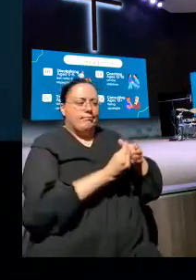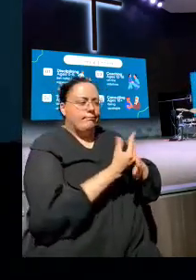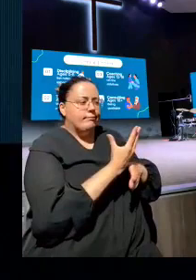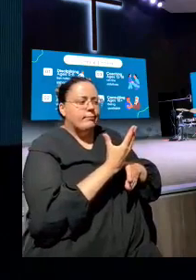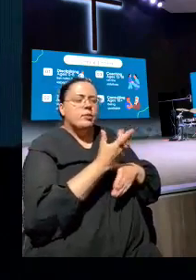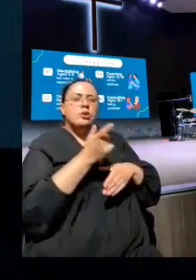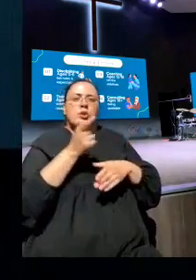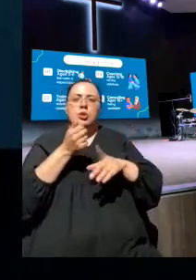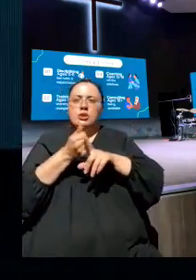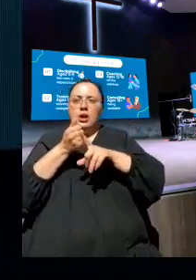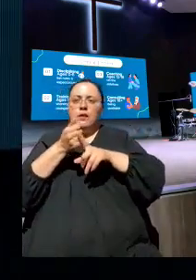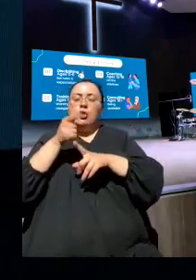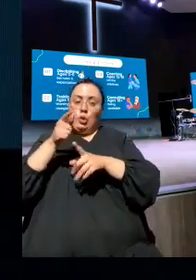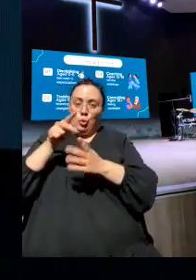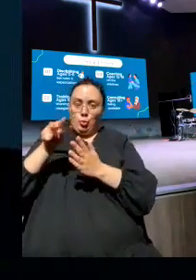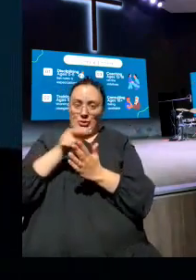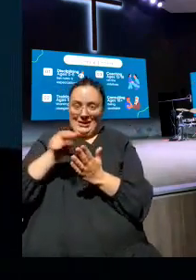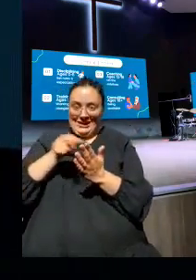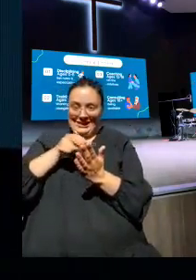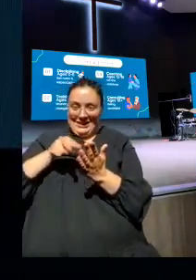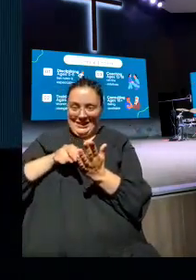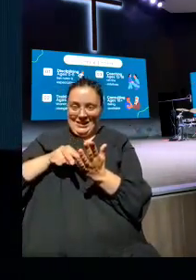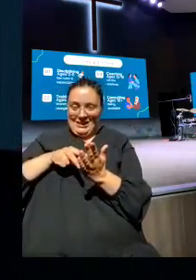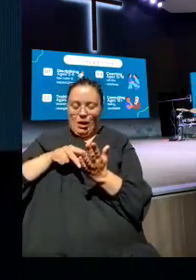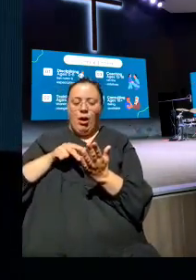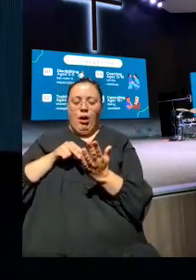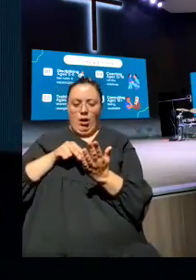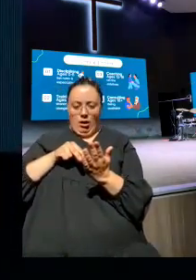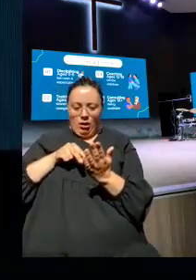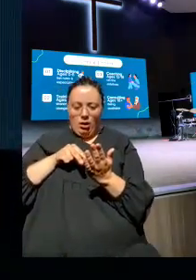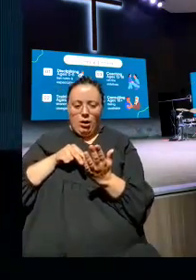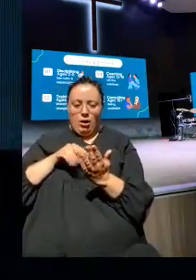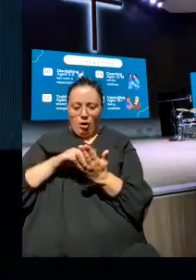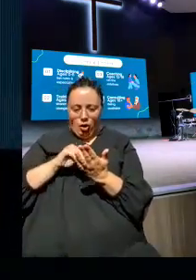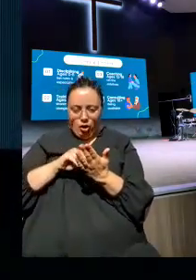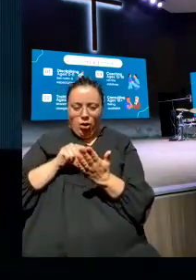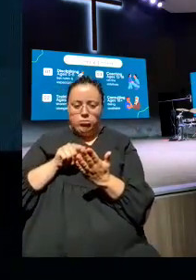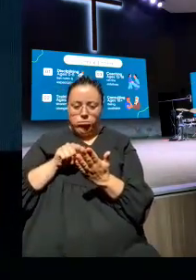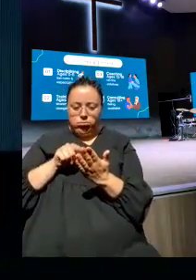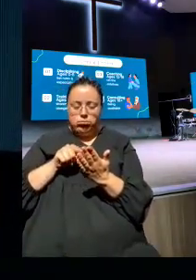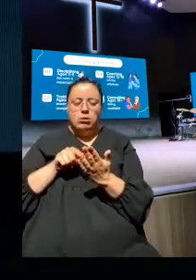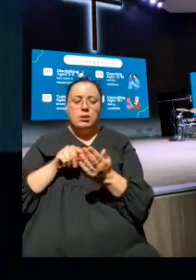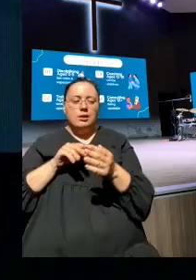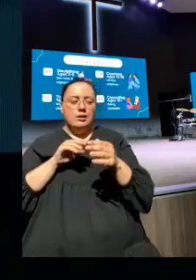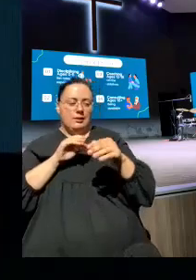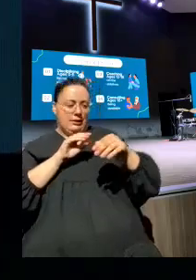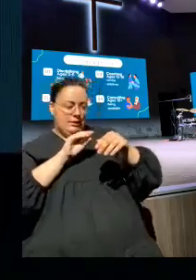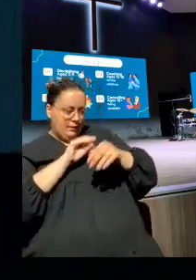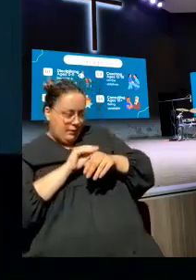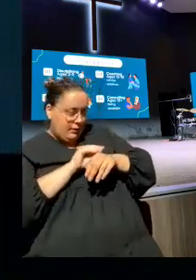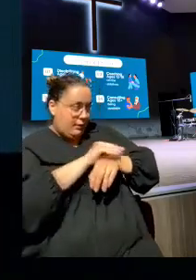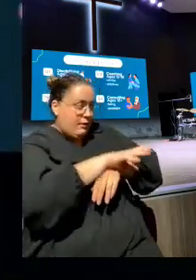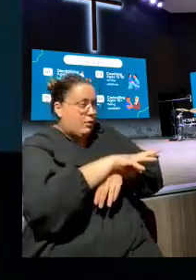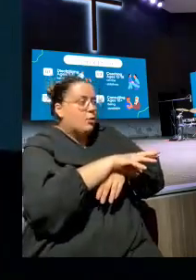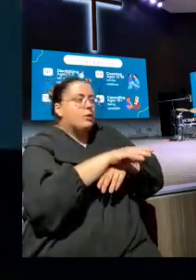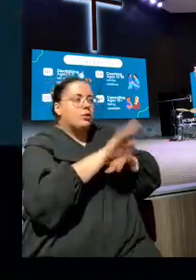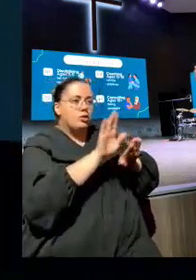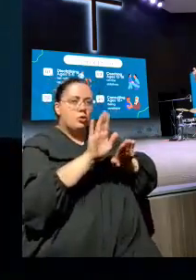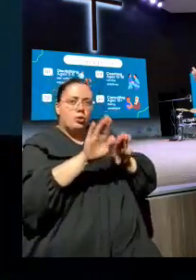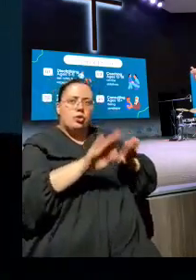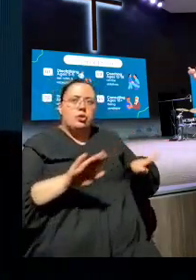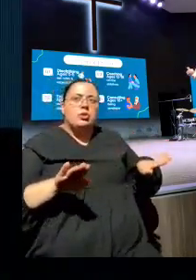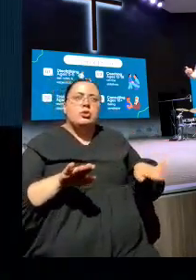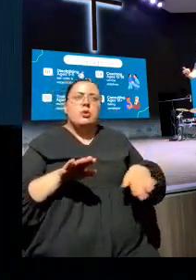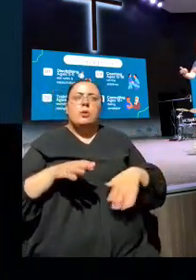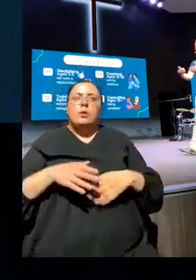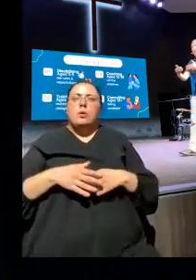that process. With our teenagers, it becomes more important that we start to discuss their ideas. Instead of teaching them and telling them what they